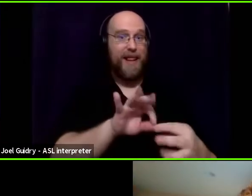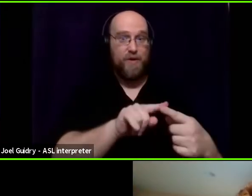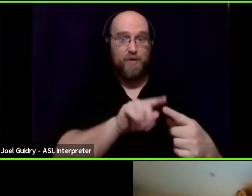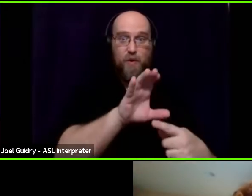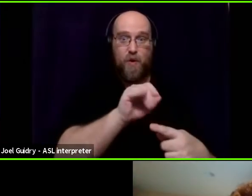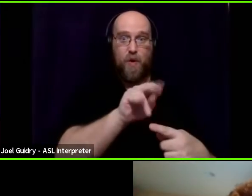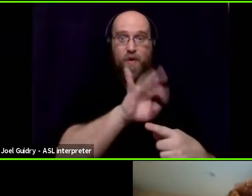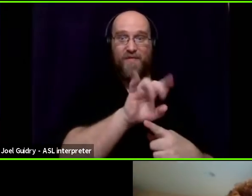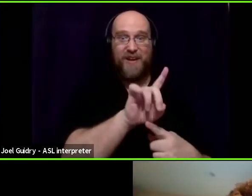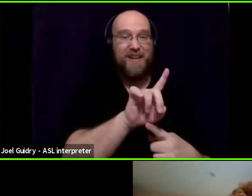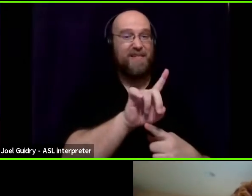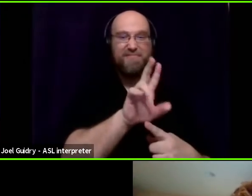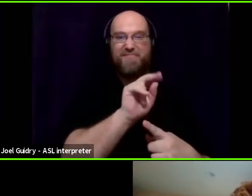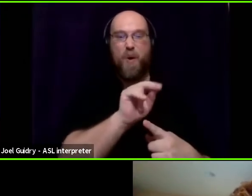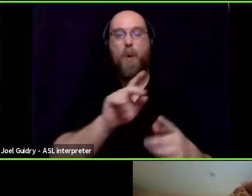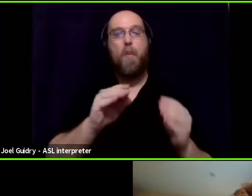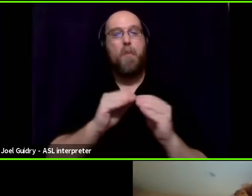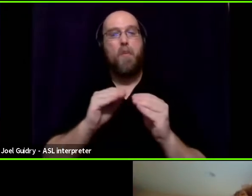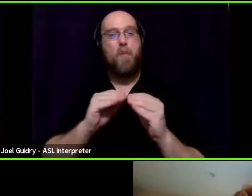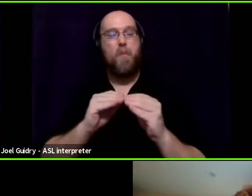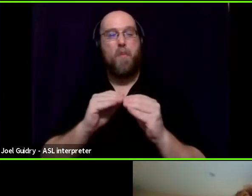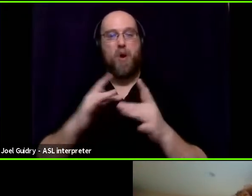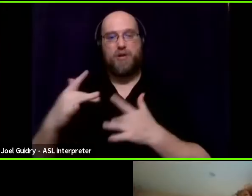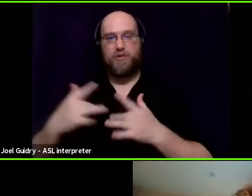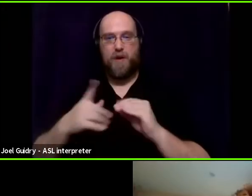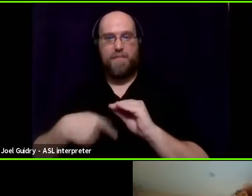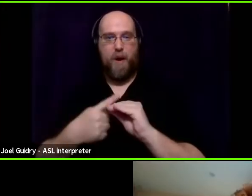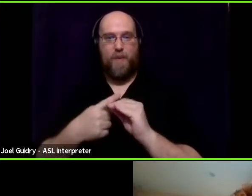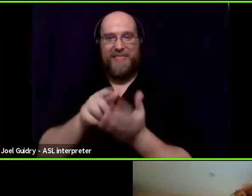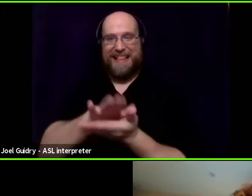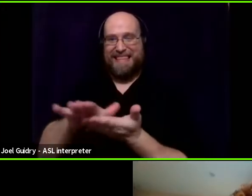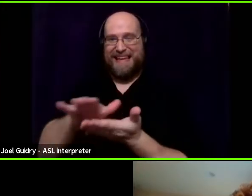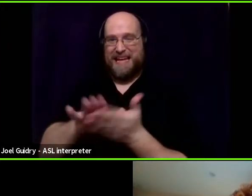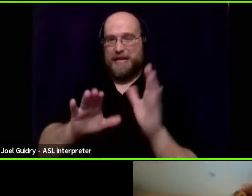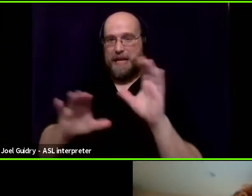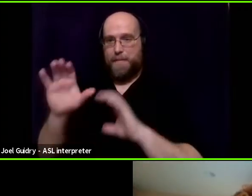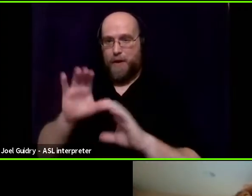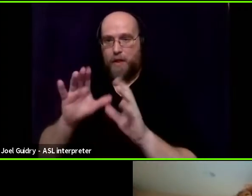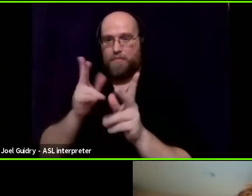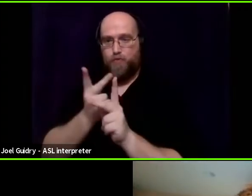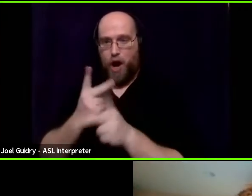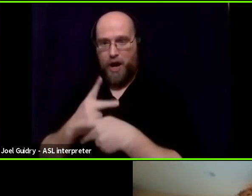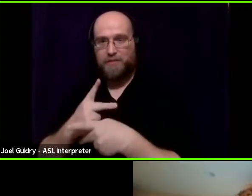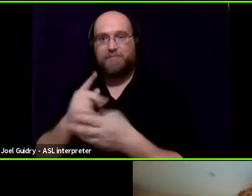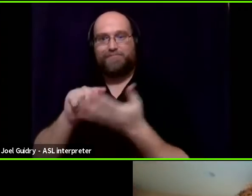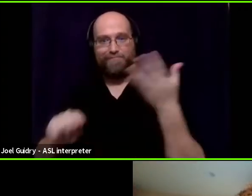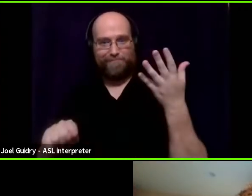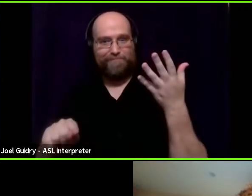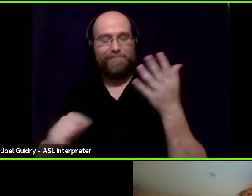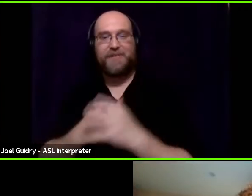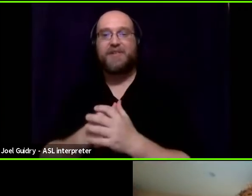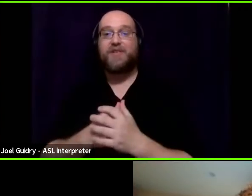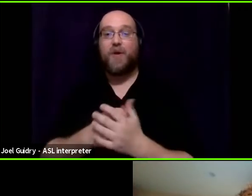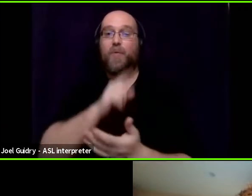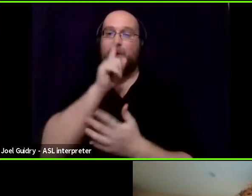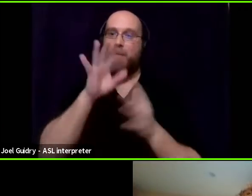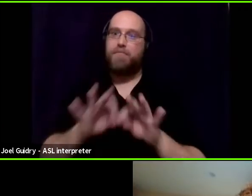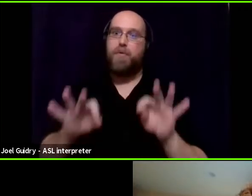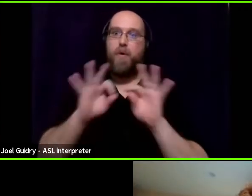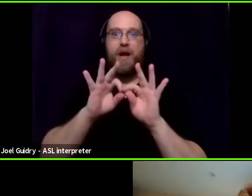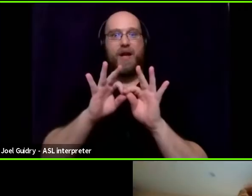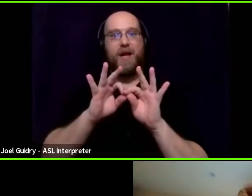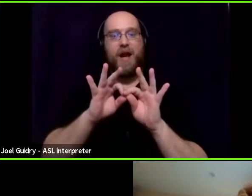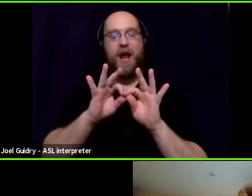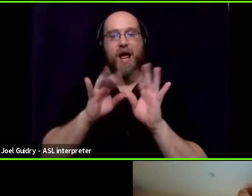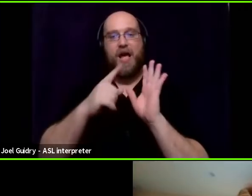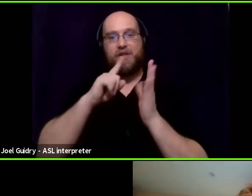cleaning products. So it's important that you are checking what those requirements might be for